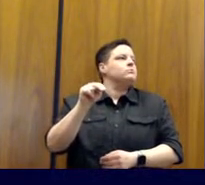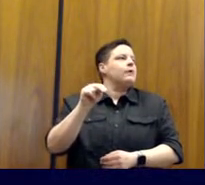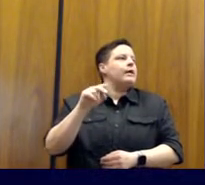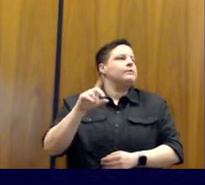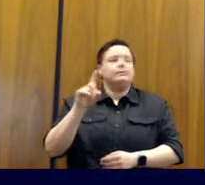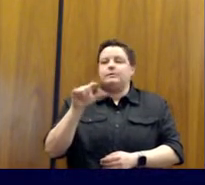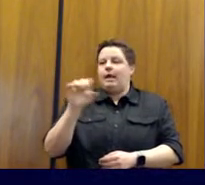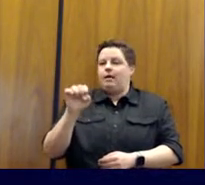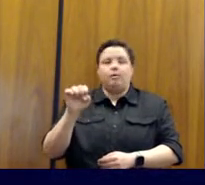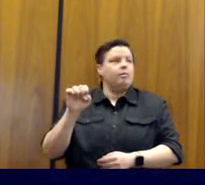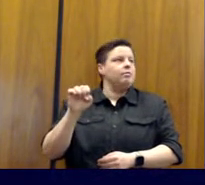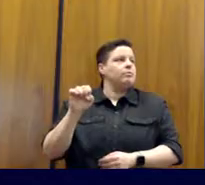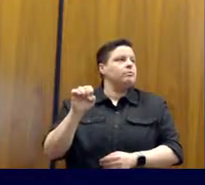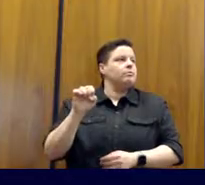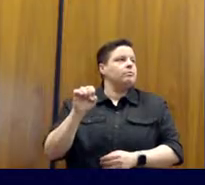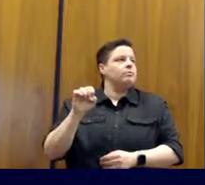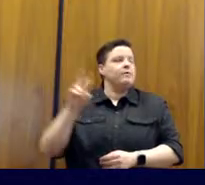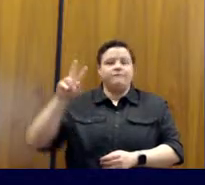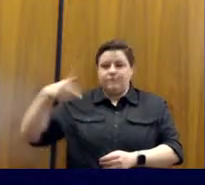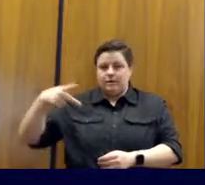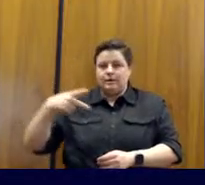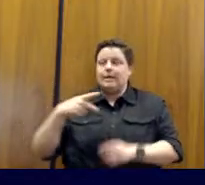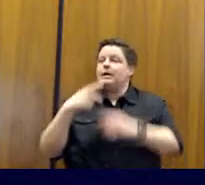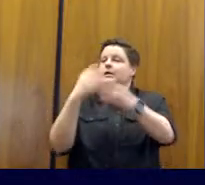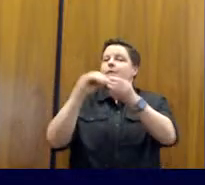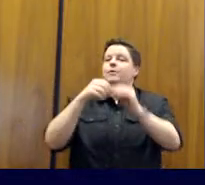Chair. I move Resolution